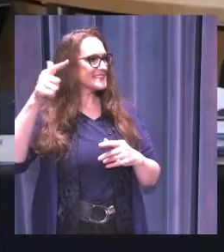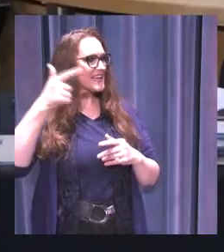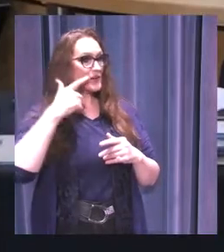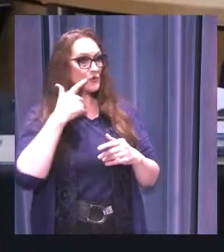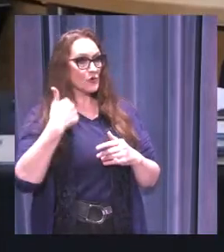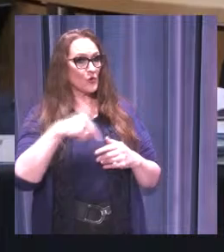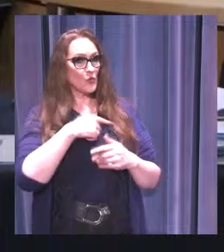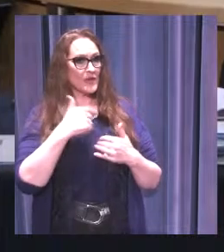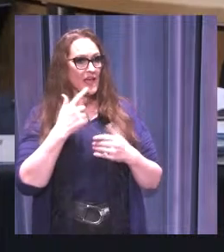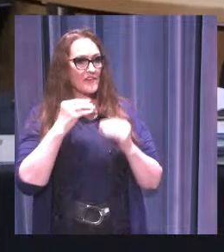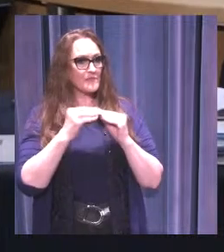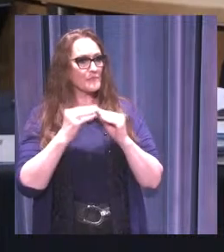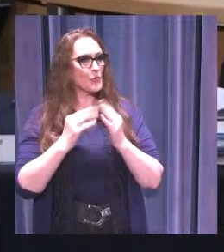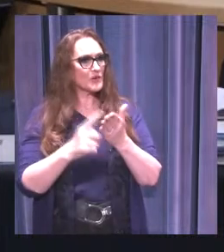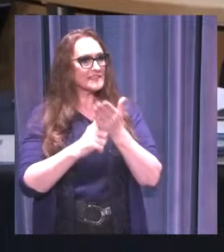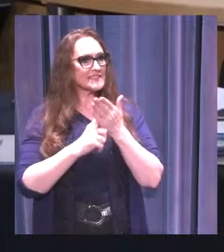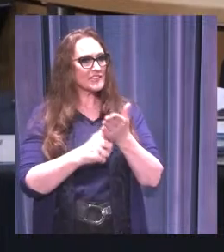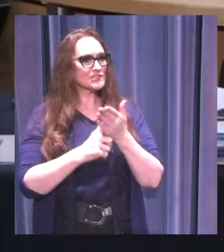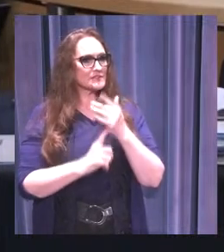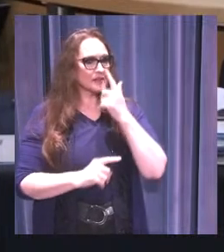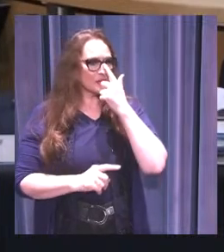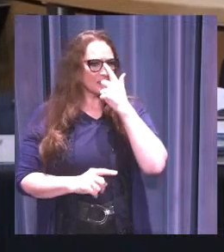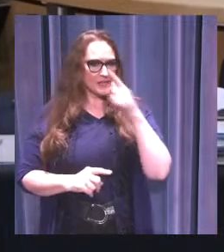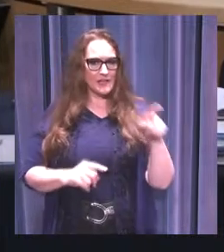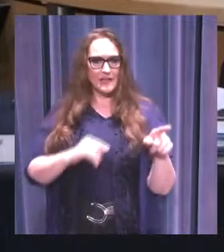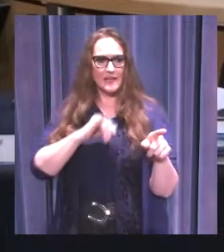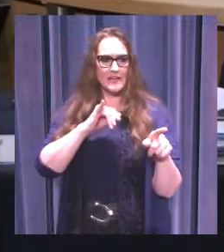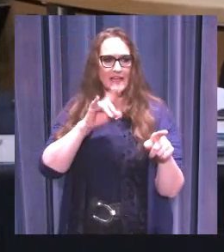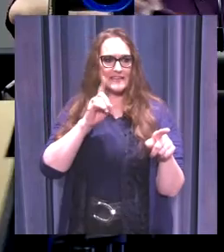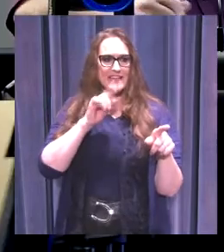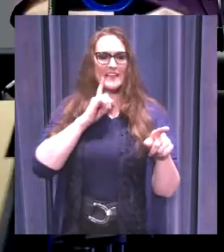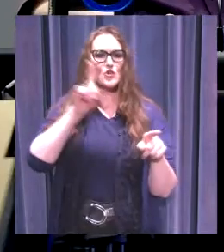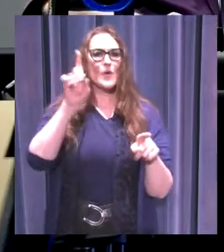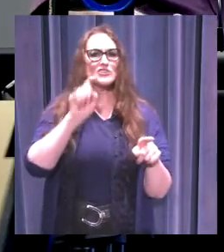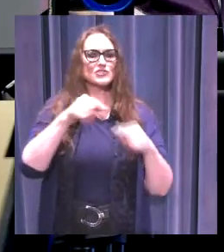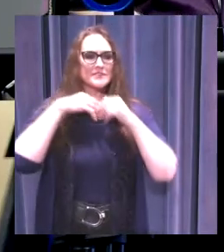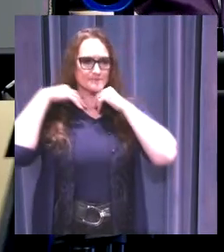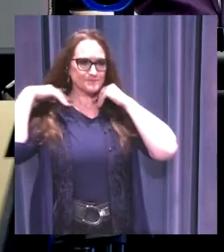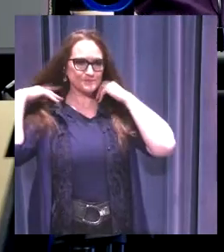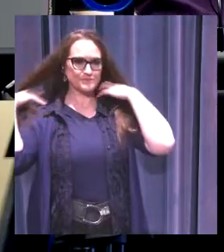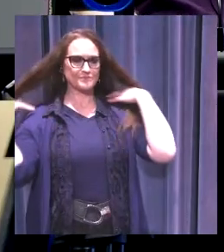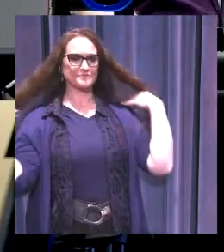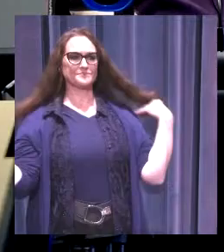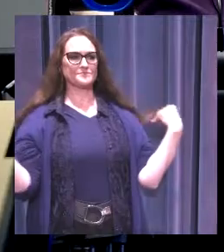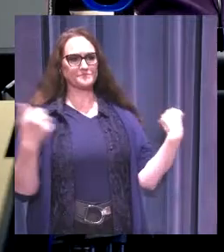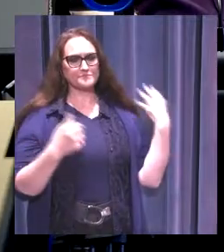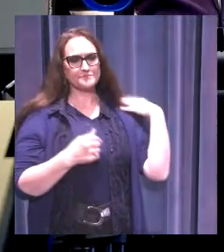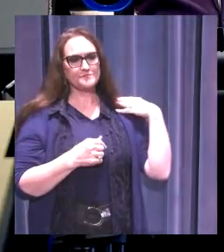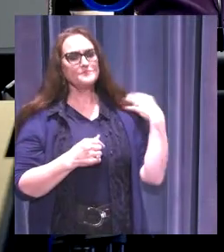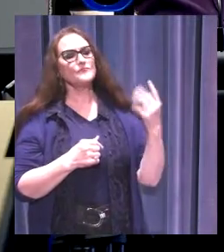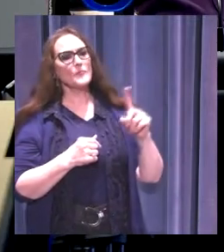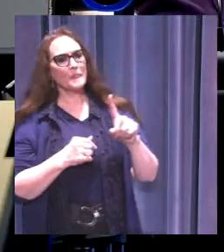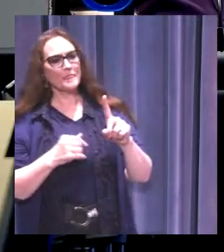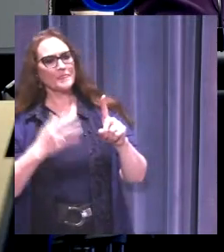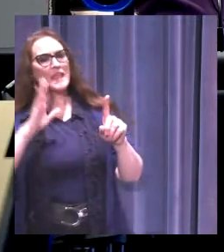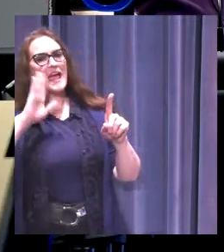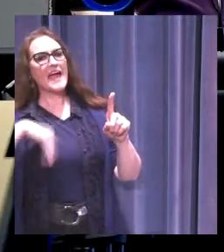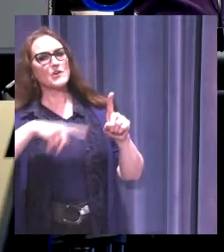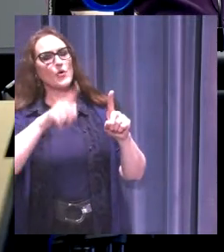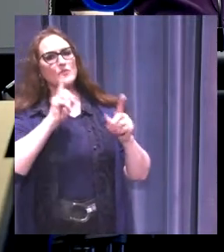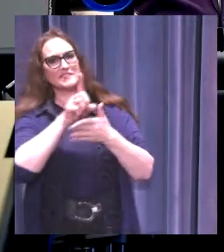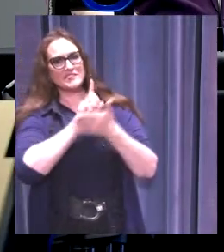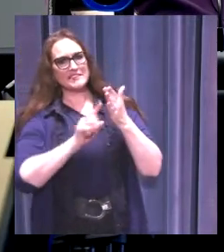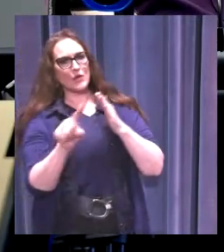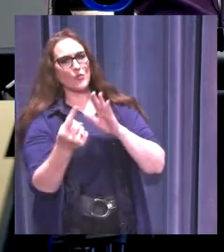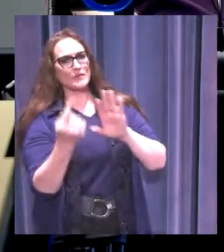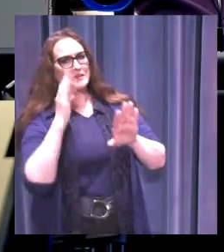have any further discussion or debate? Question. Pardon, Mr.? Question. Yes. And I know this is design